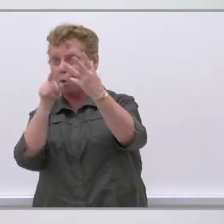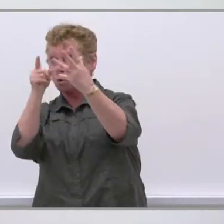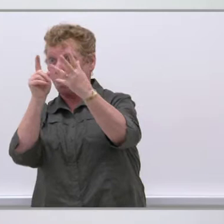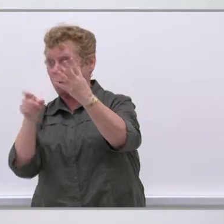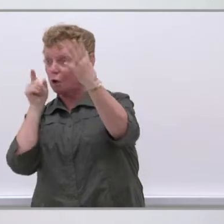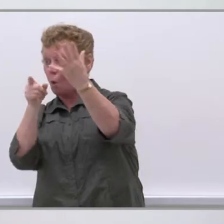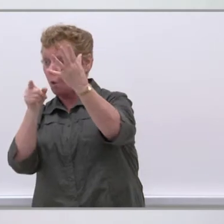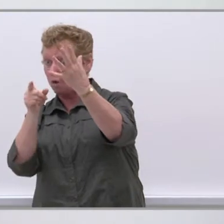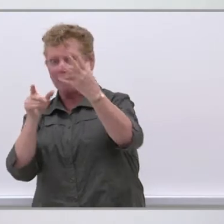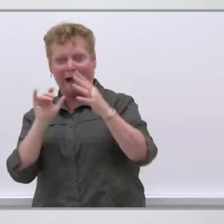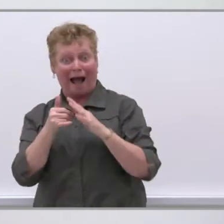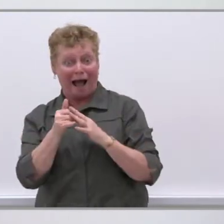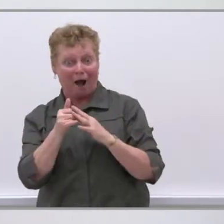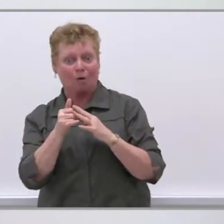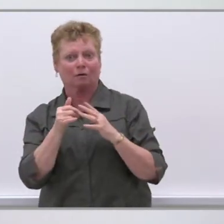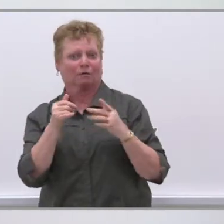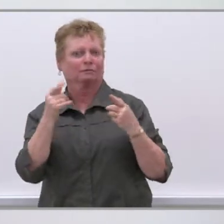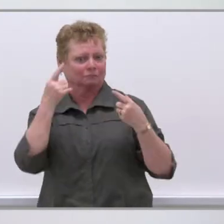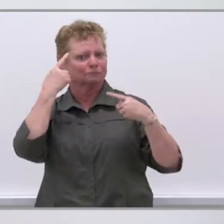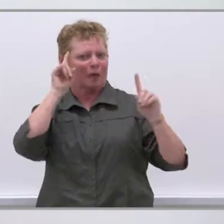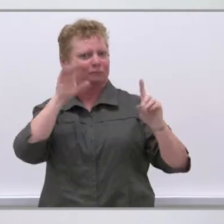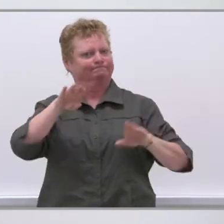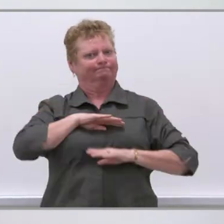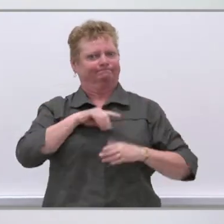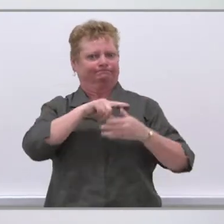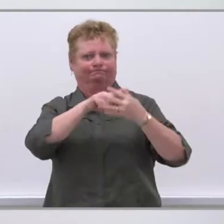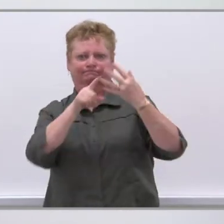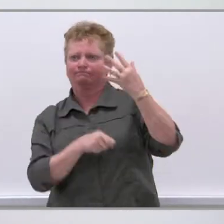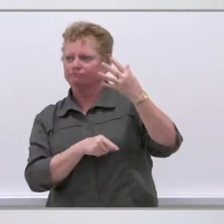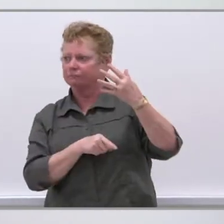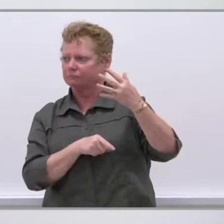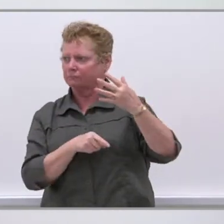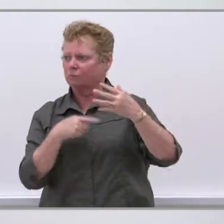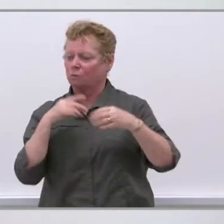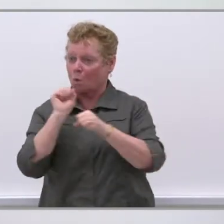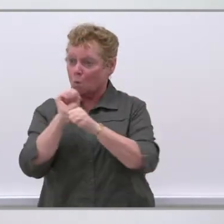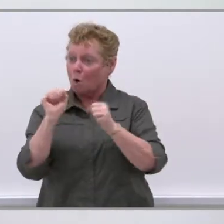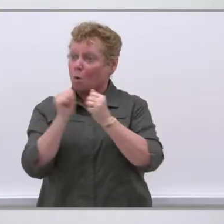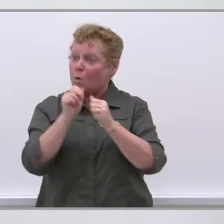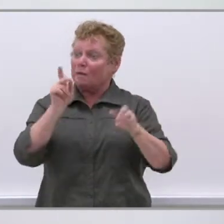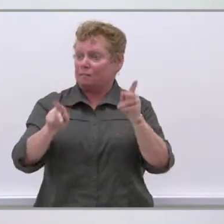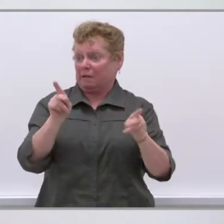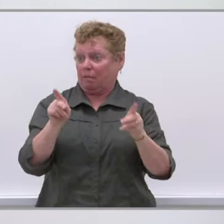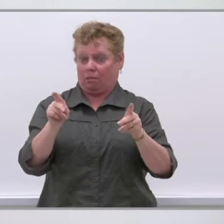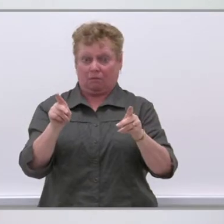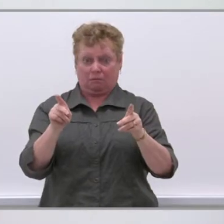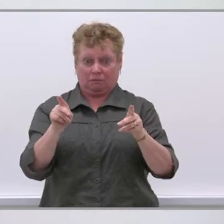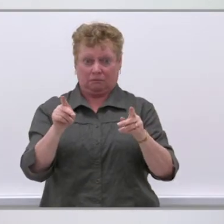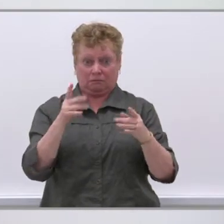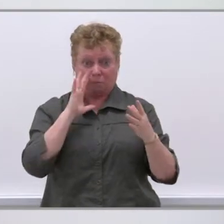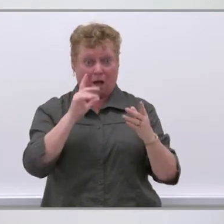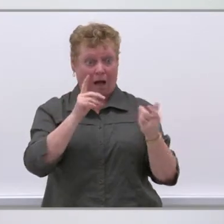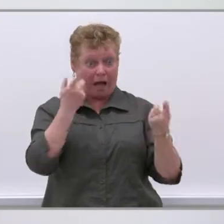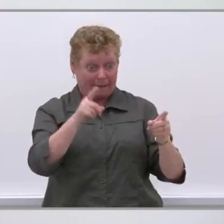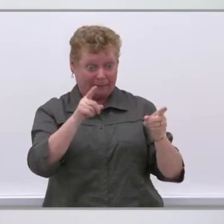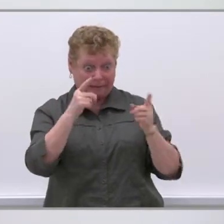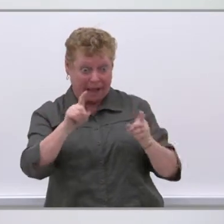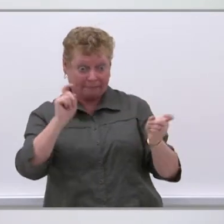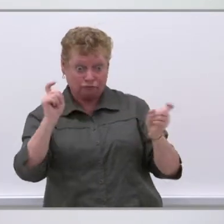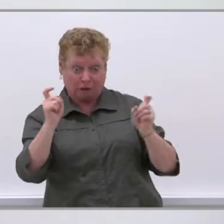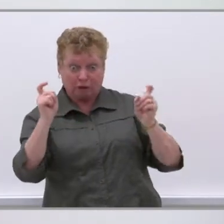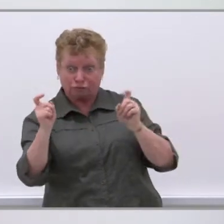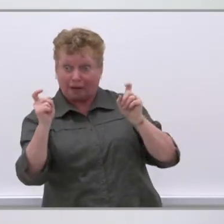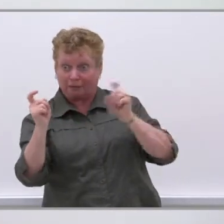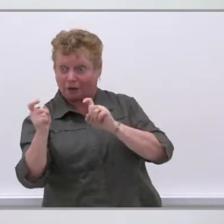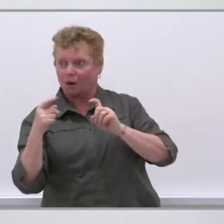accessibility legislation. We will continue to work with the public as these changes take shape. So